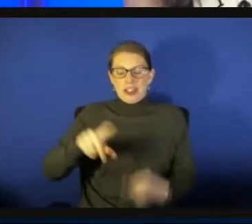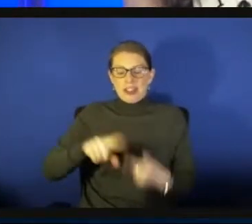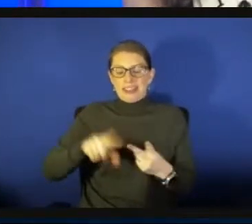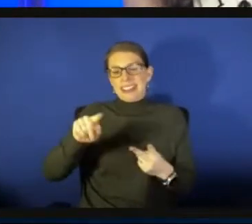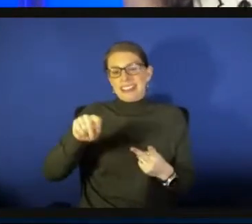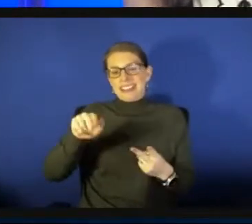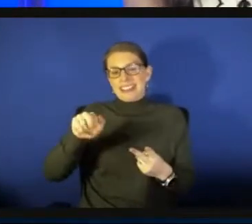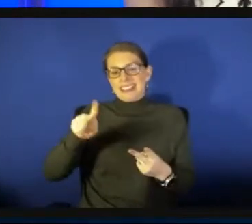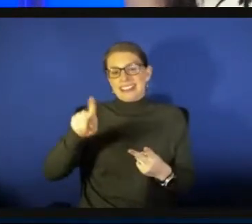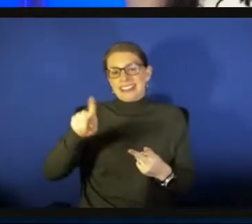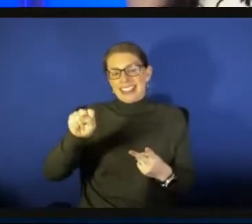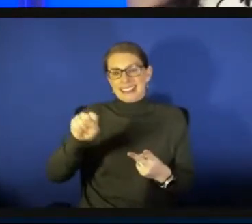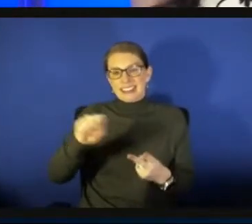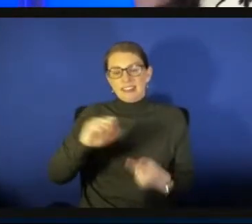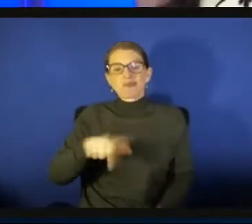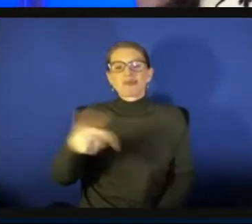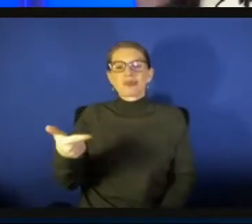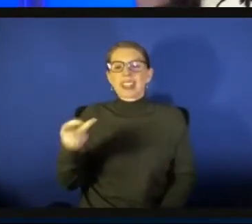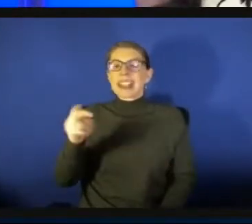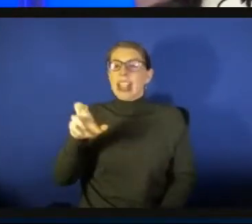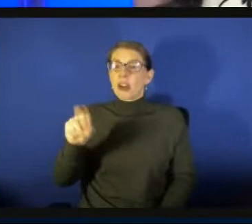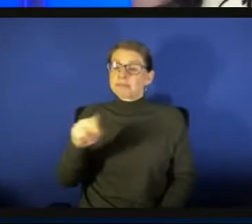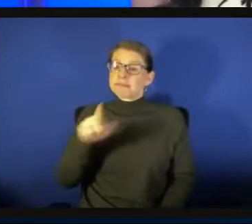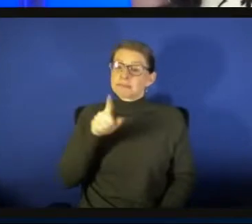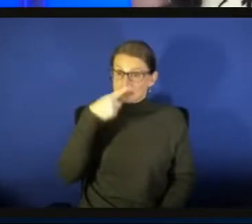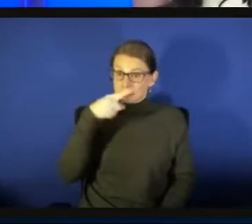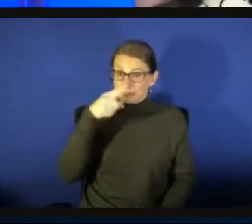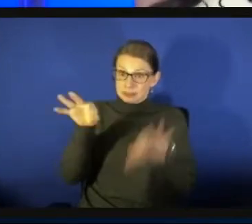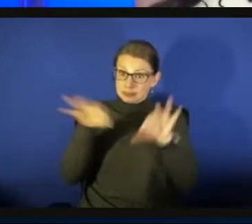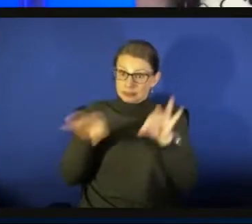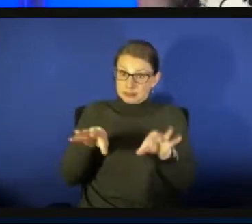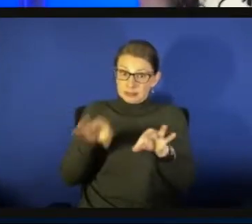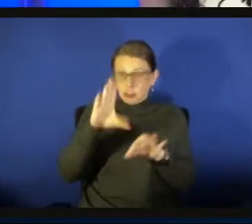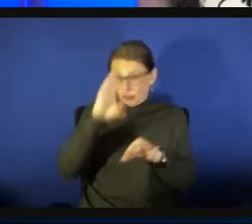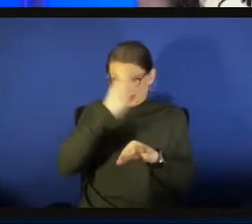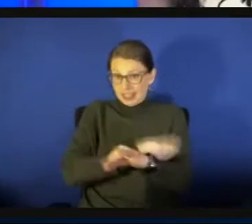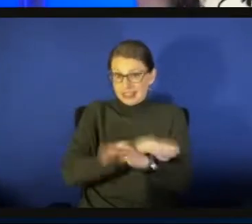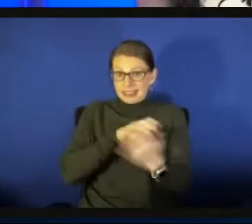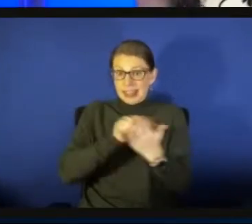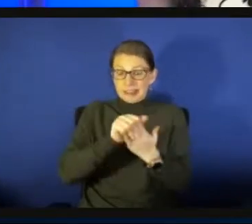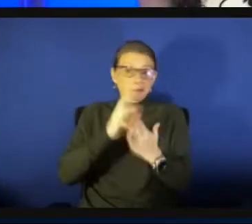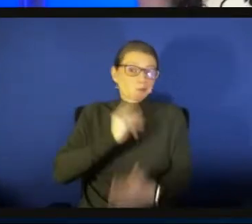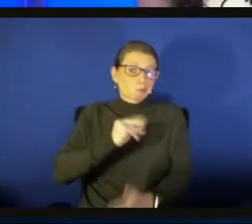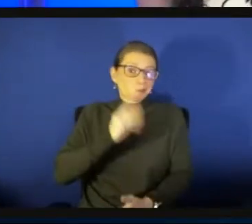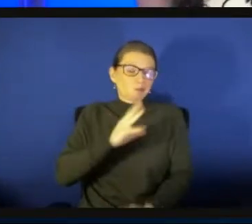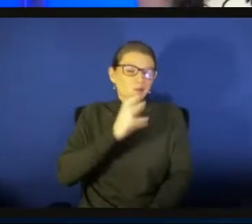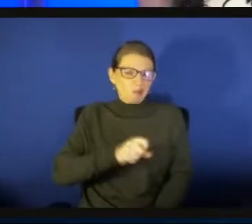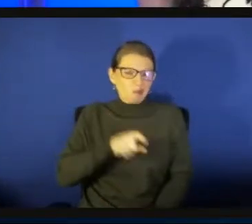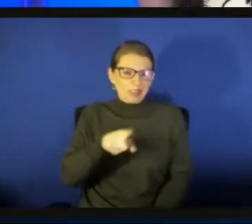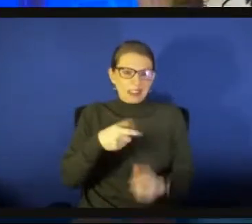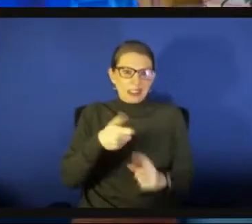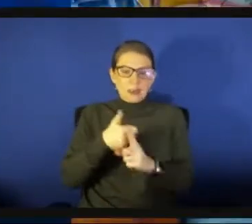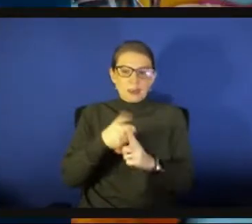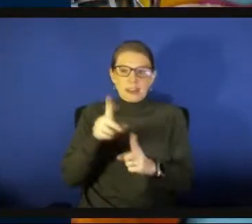talk to Mom Karen. Karen, can you tell us about your son's cancer journey? How old was he when he was